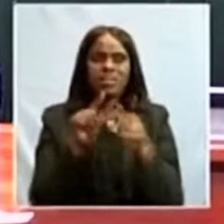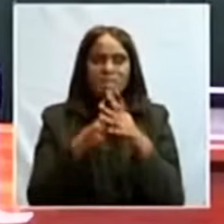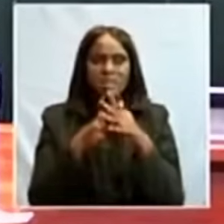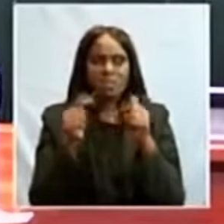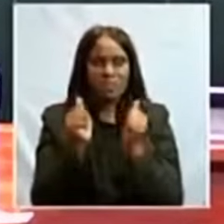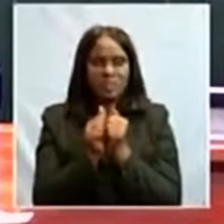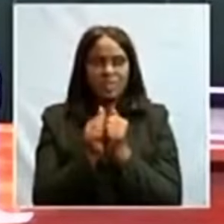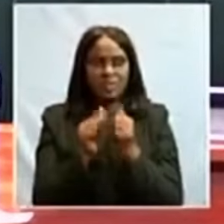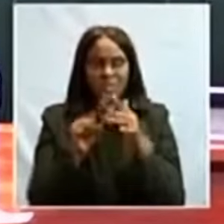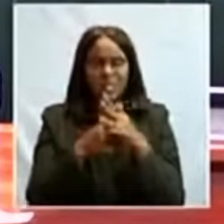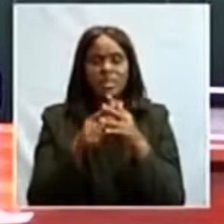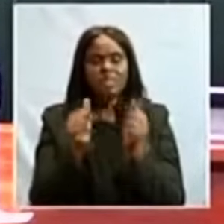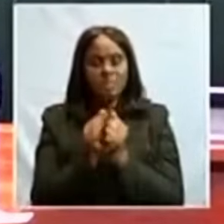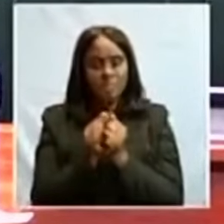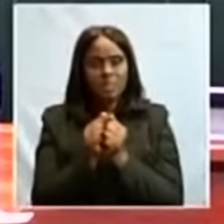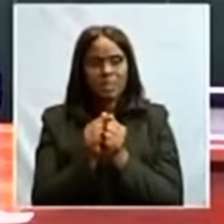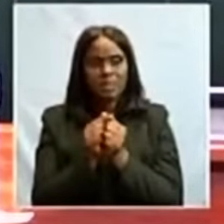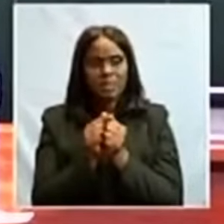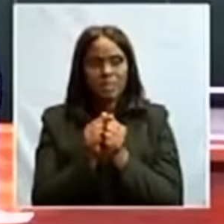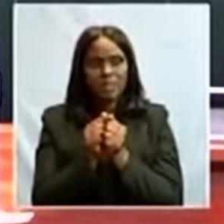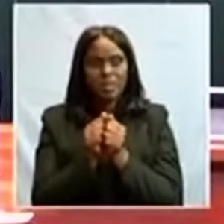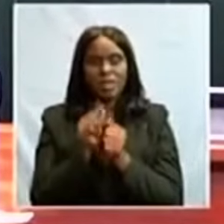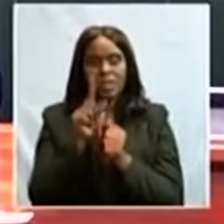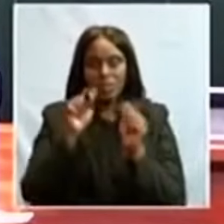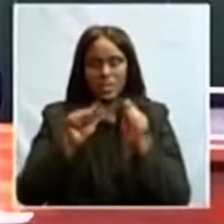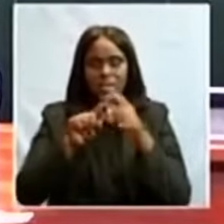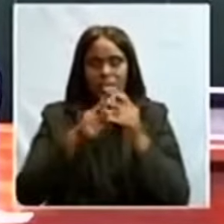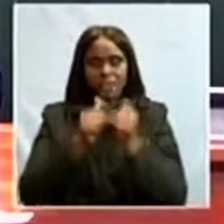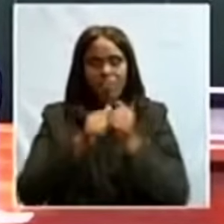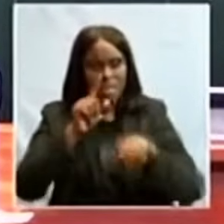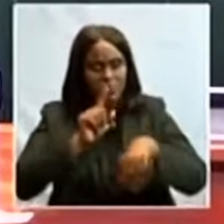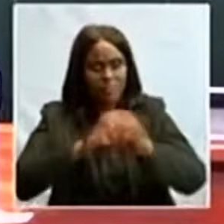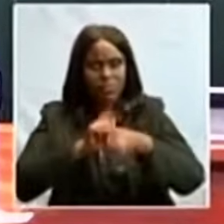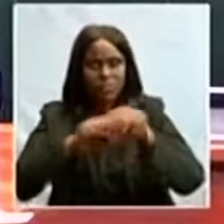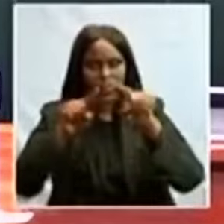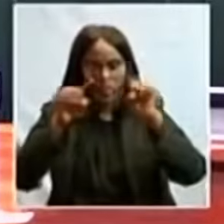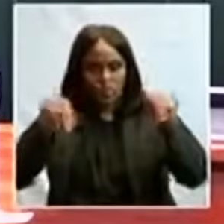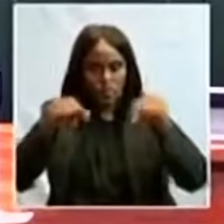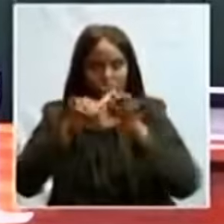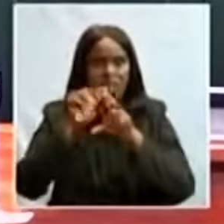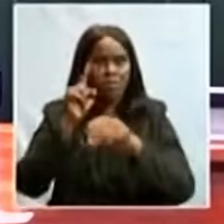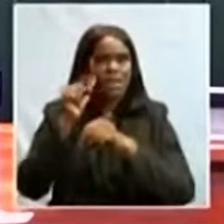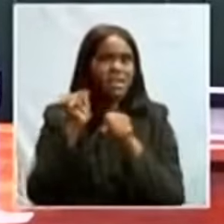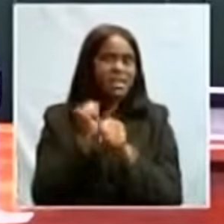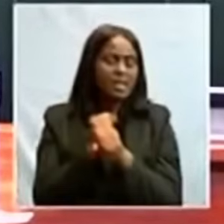Starting with, you can start with the football pitch in 1 year,